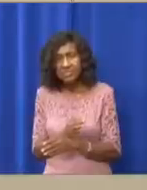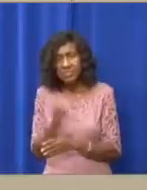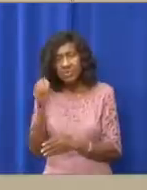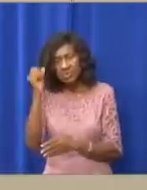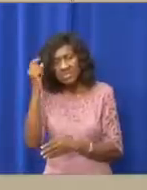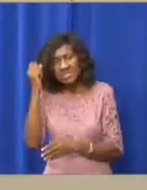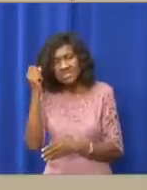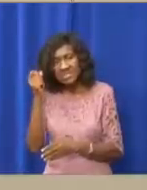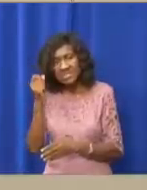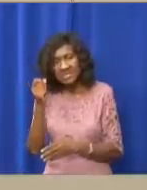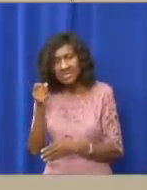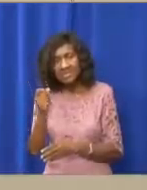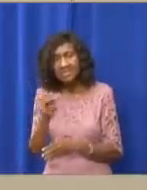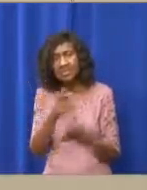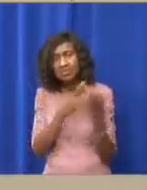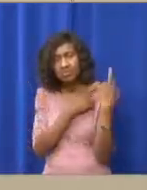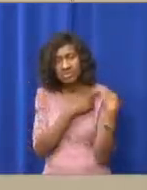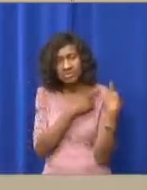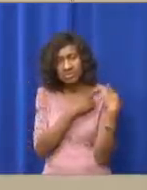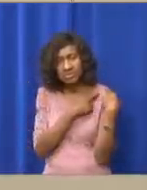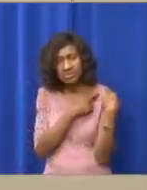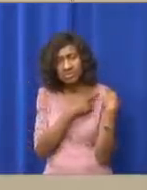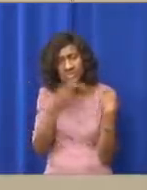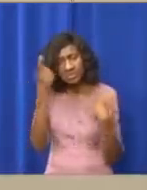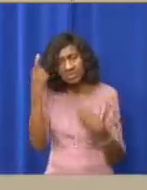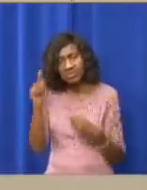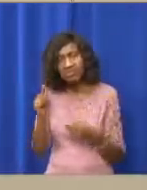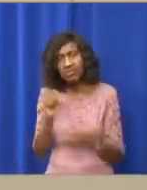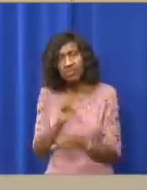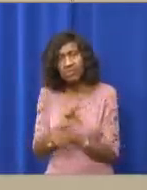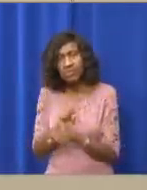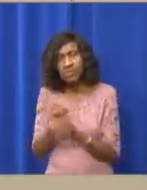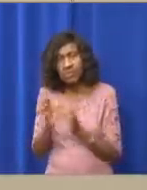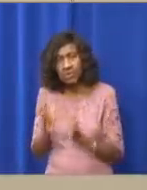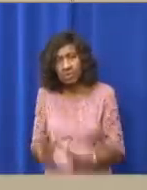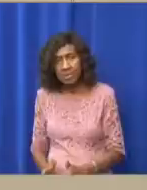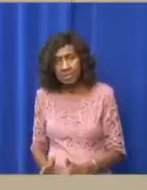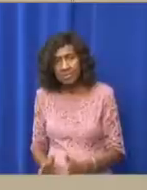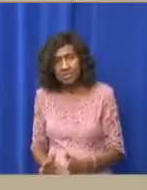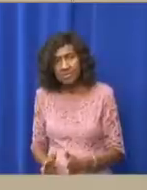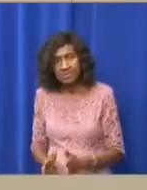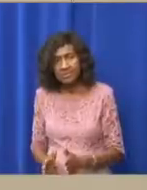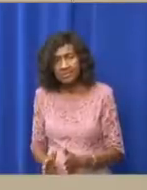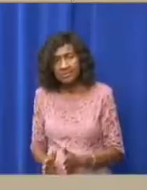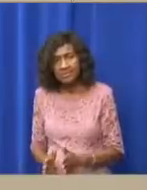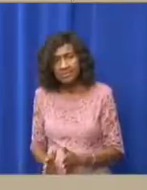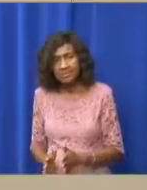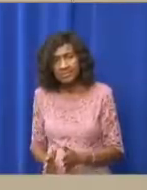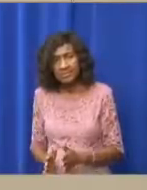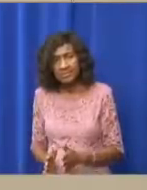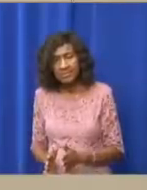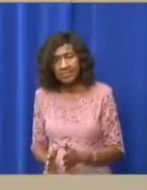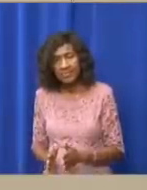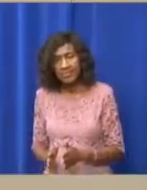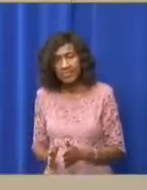employees, and they've taken the hit and have paid their employees while trying to get this sorted with government. But some